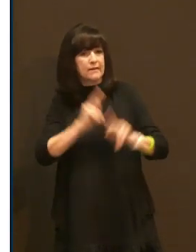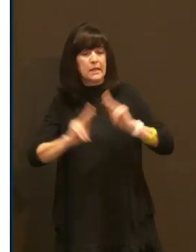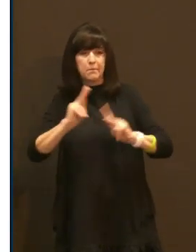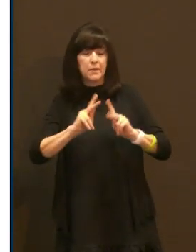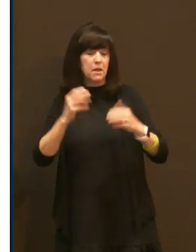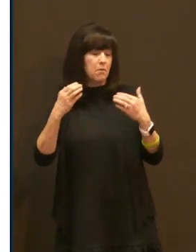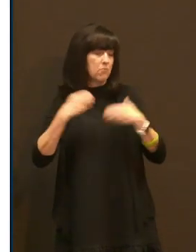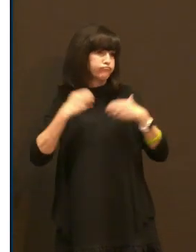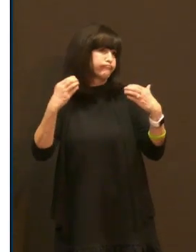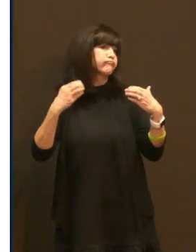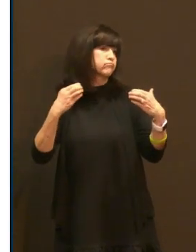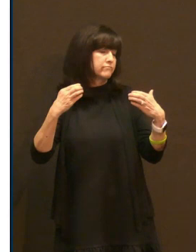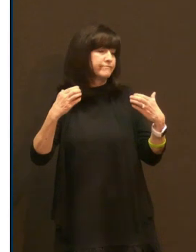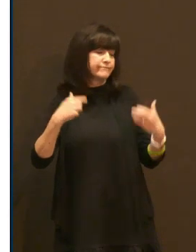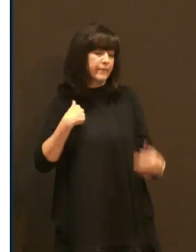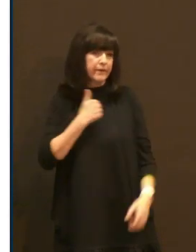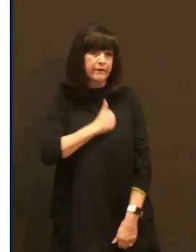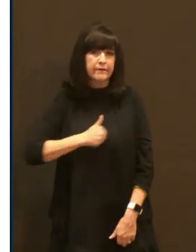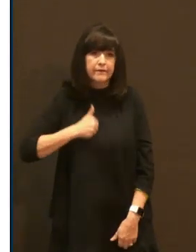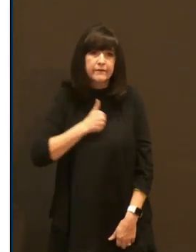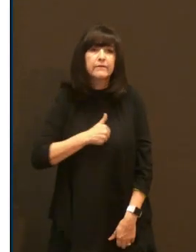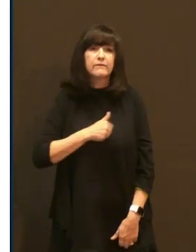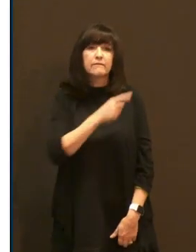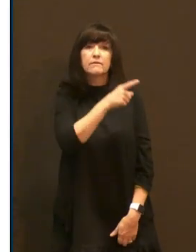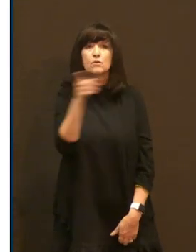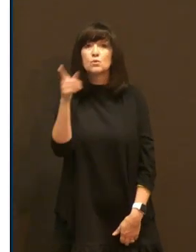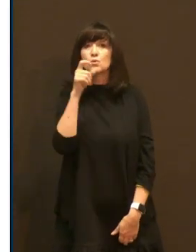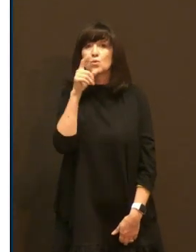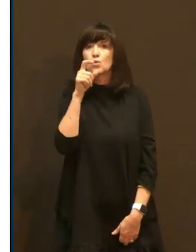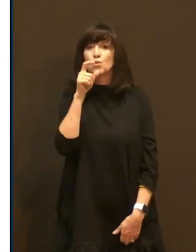to anybody who was inconvenienced by that.